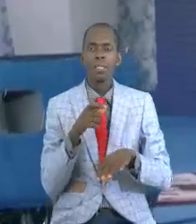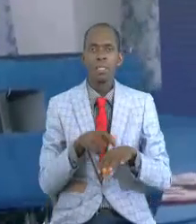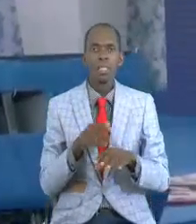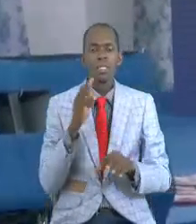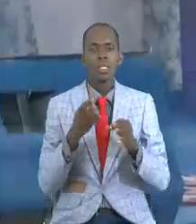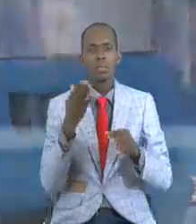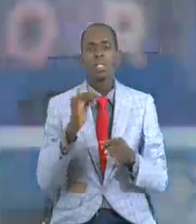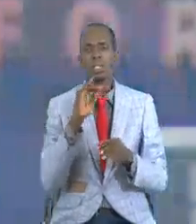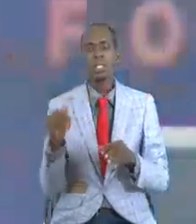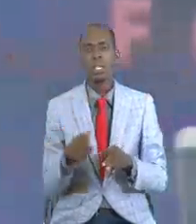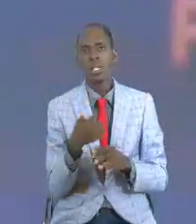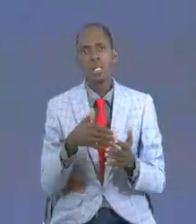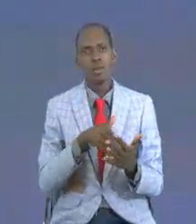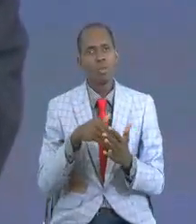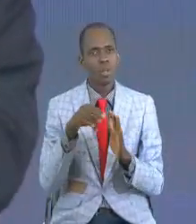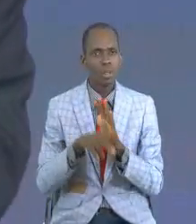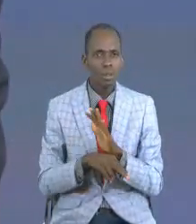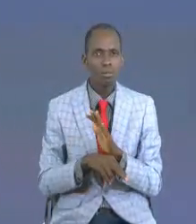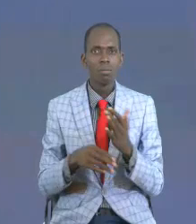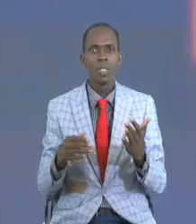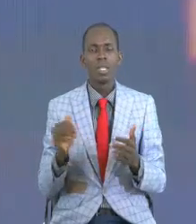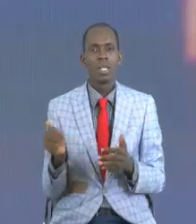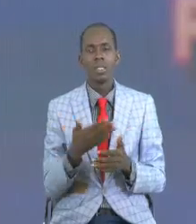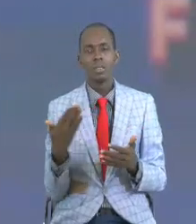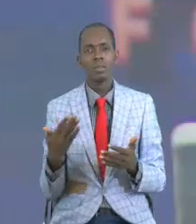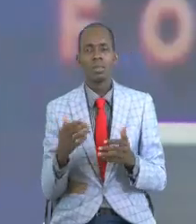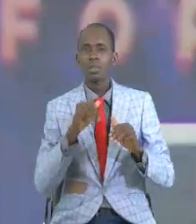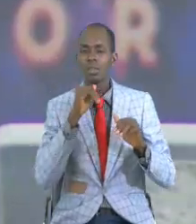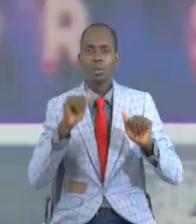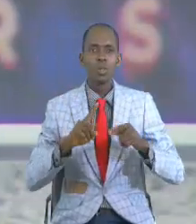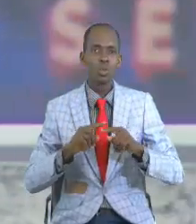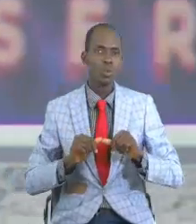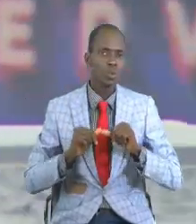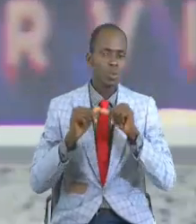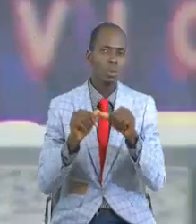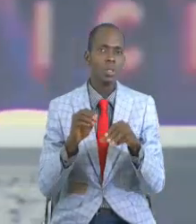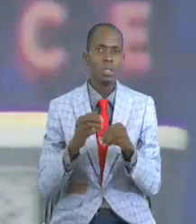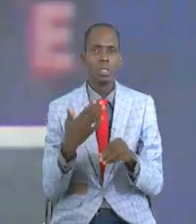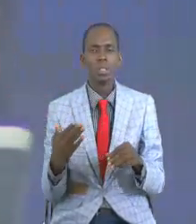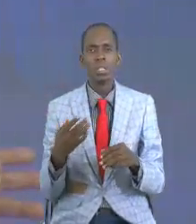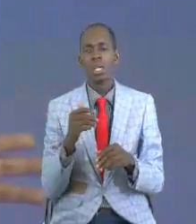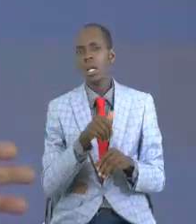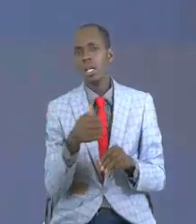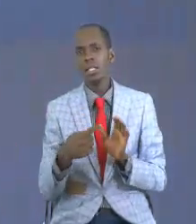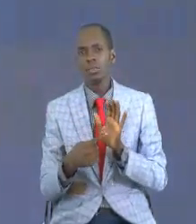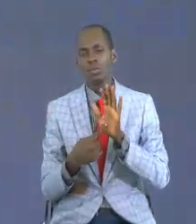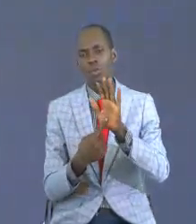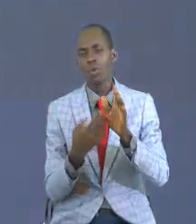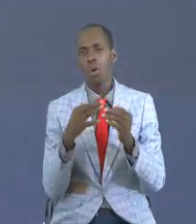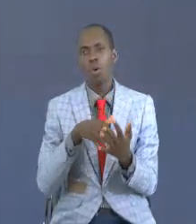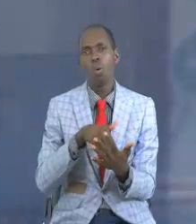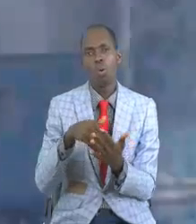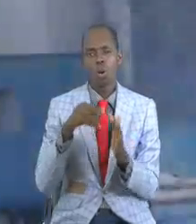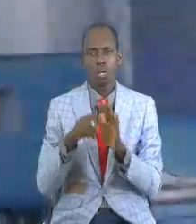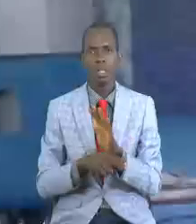deficiency, if there is any inconsistency, if there's any manifestation of weakness, and if there is